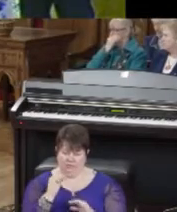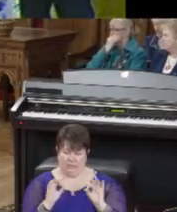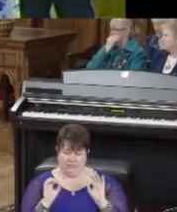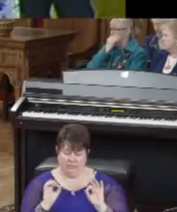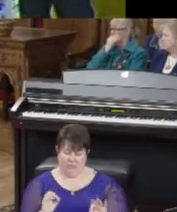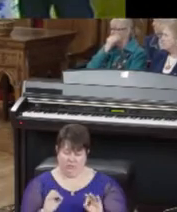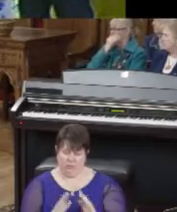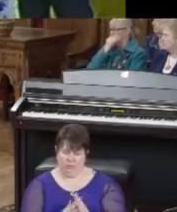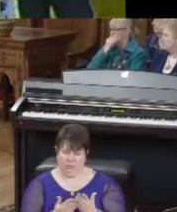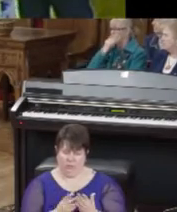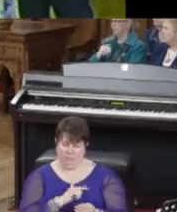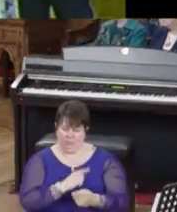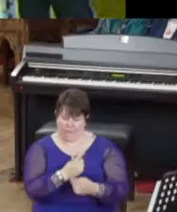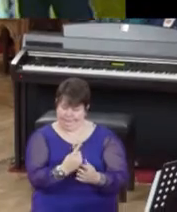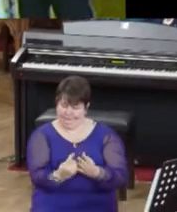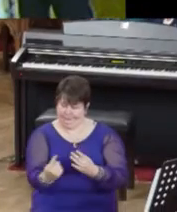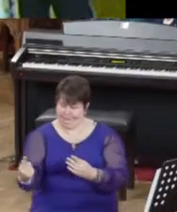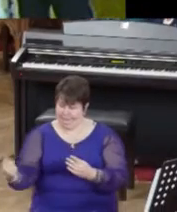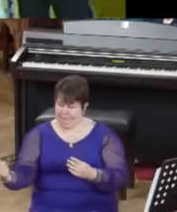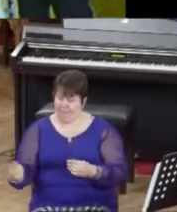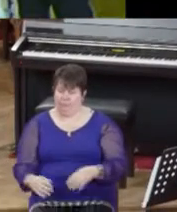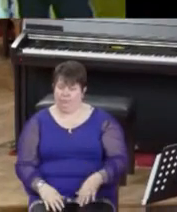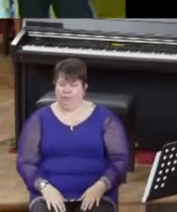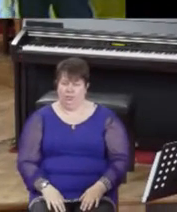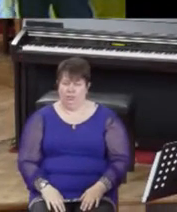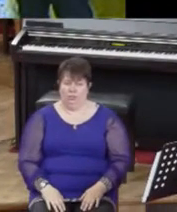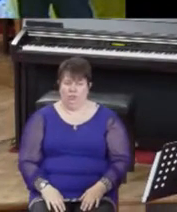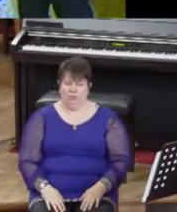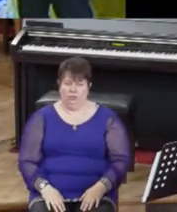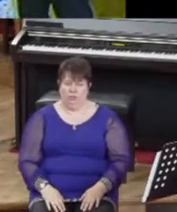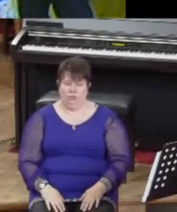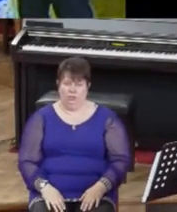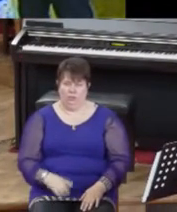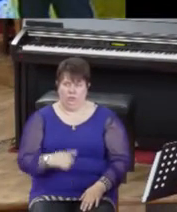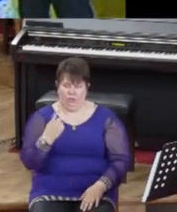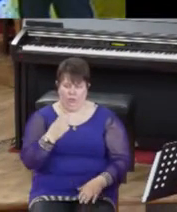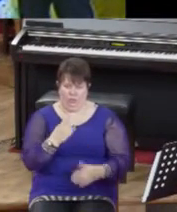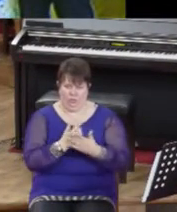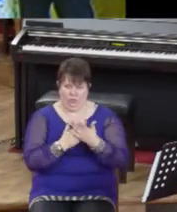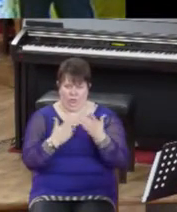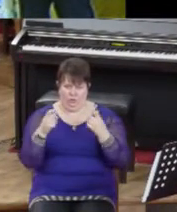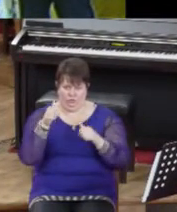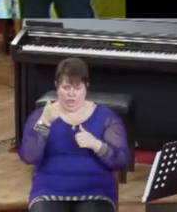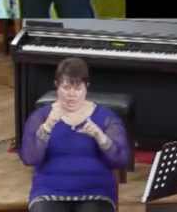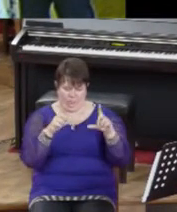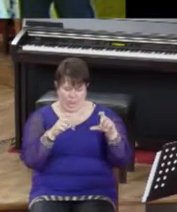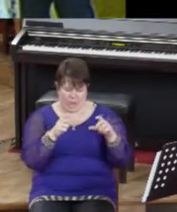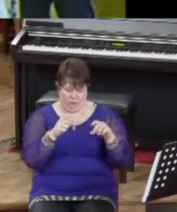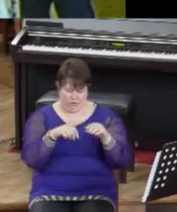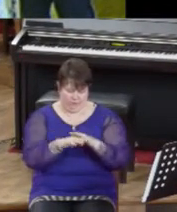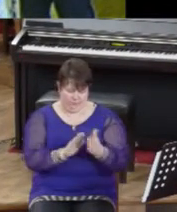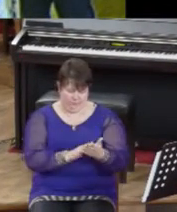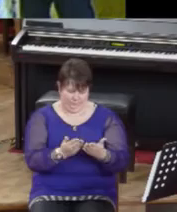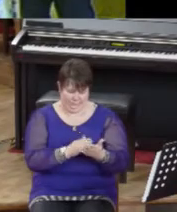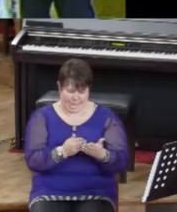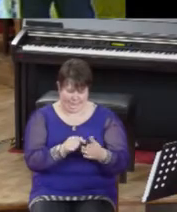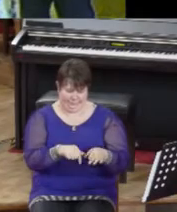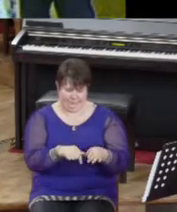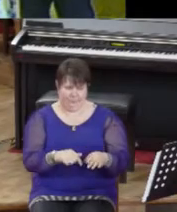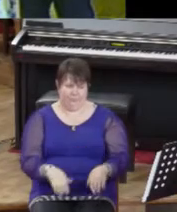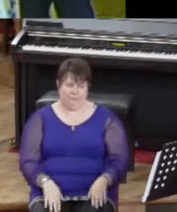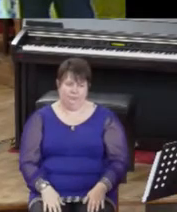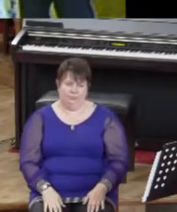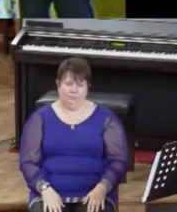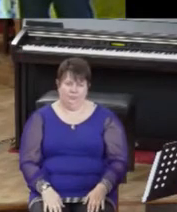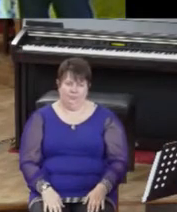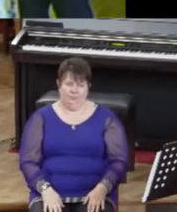book for each of you. Here's one, which has got lots of good pictures in it for you. Okay, Brodie? So if